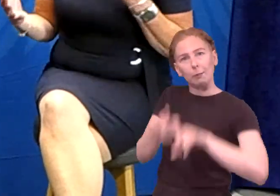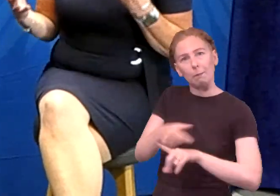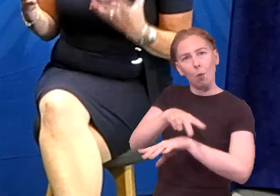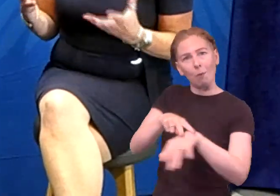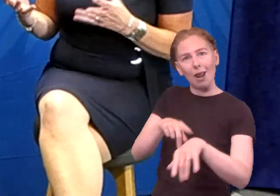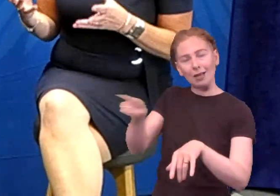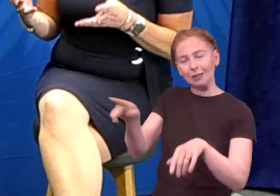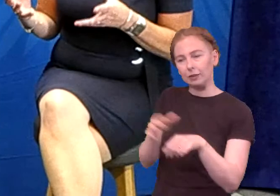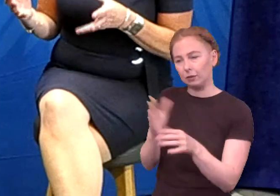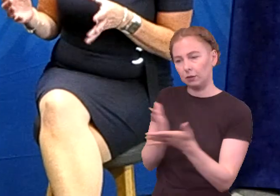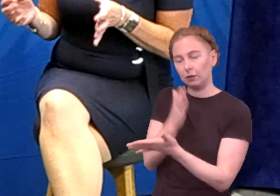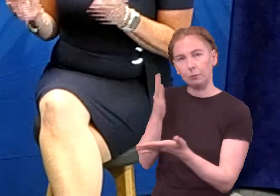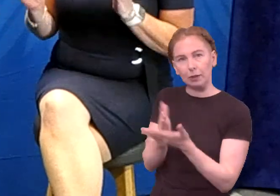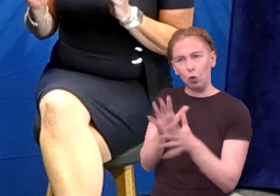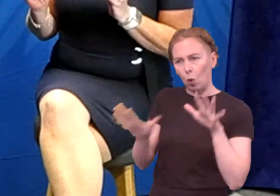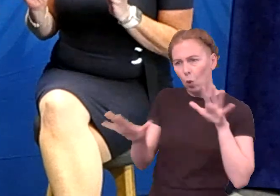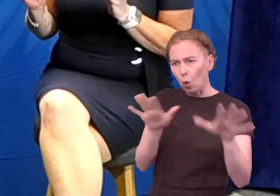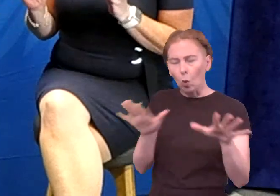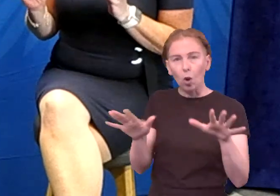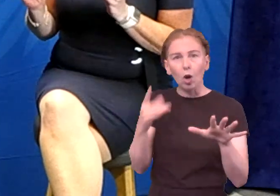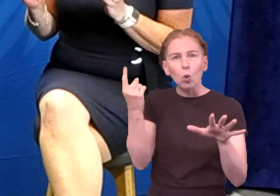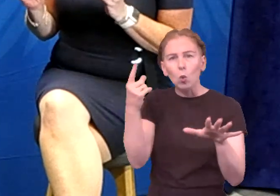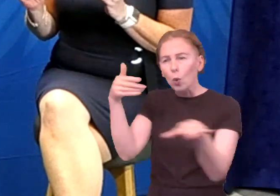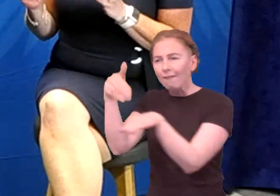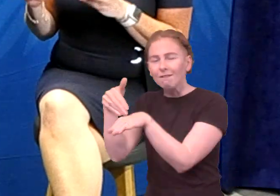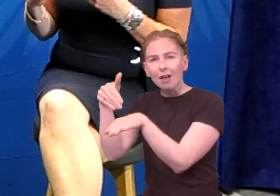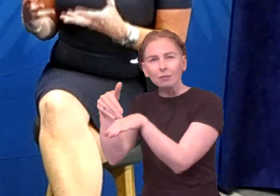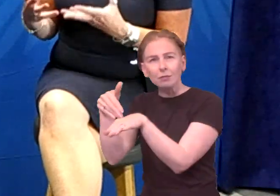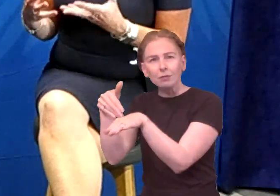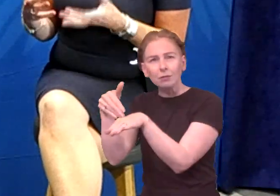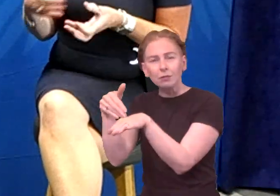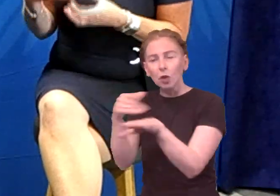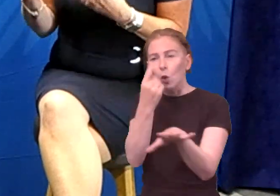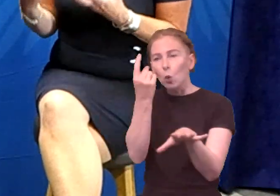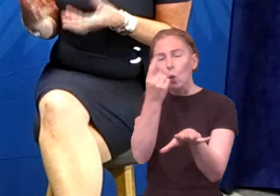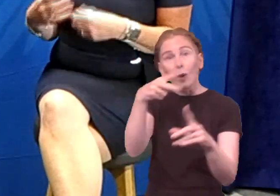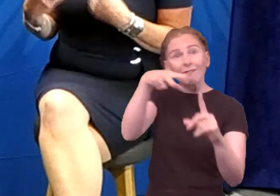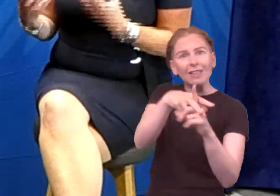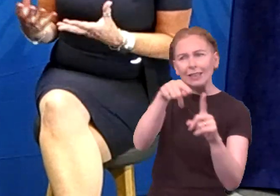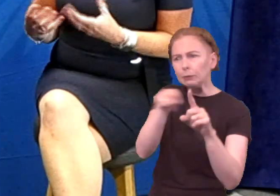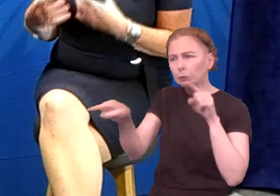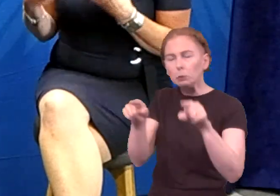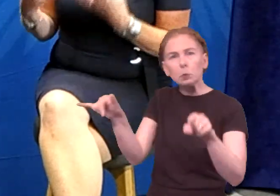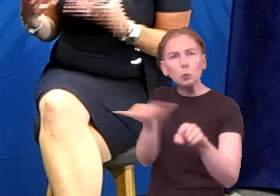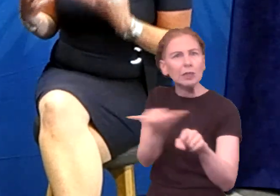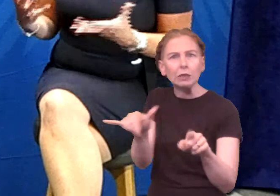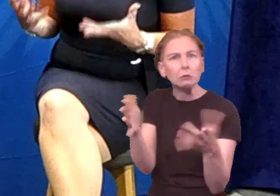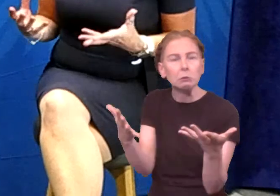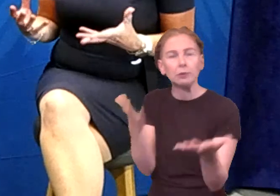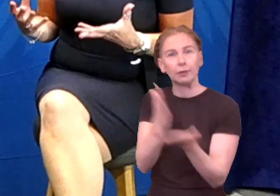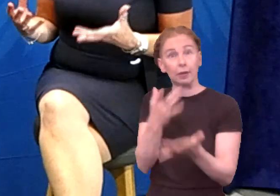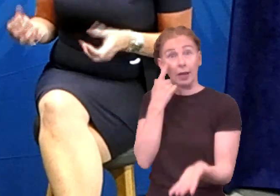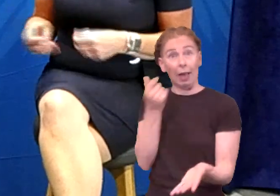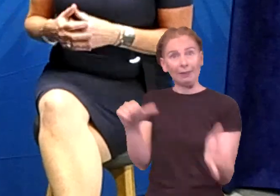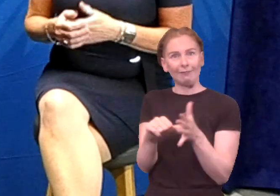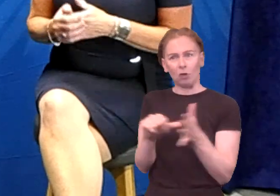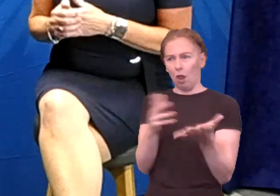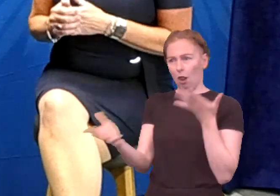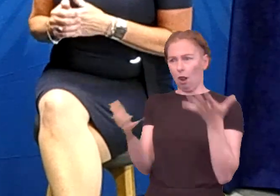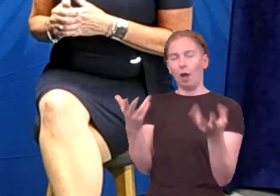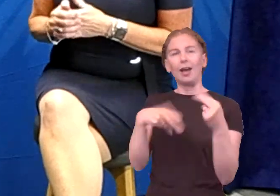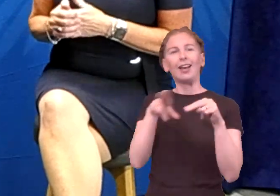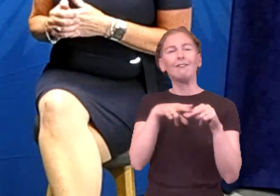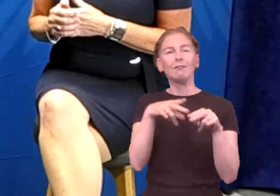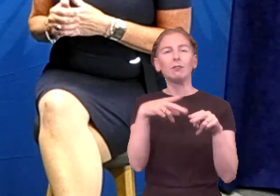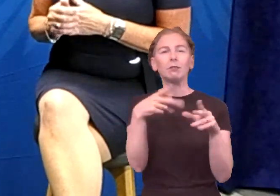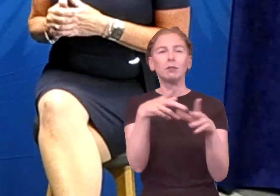really complex issue where young people are groomed and coerced into running drugs. And it's